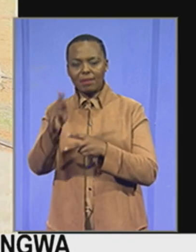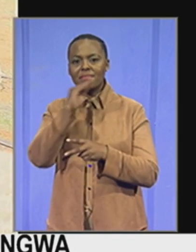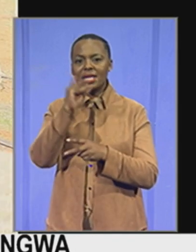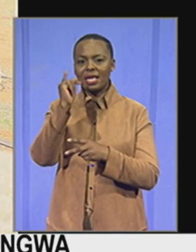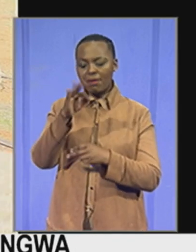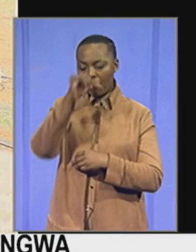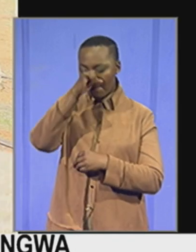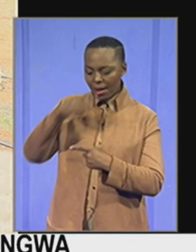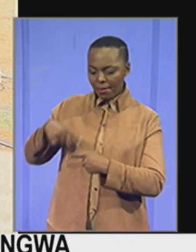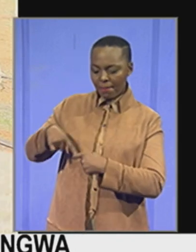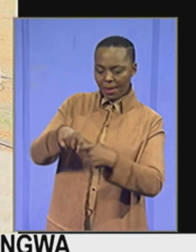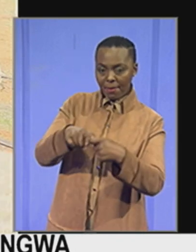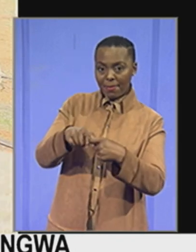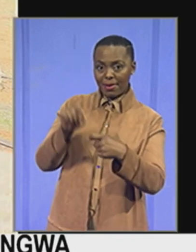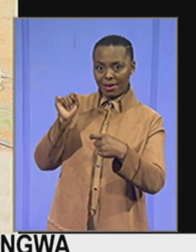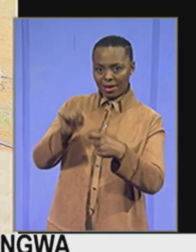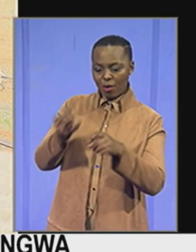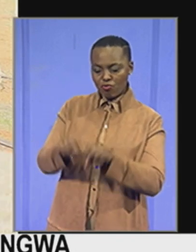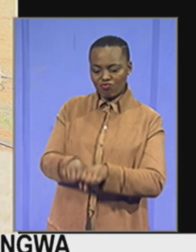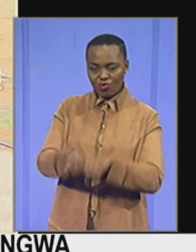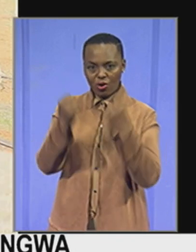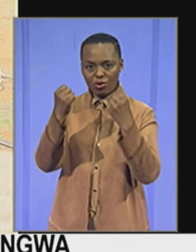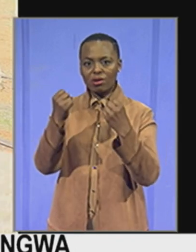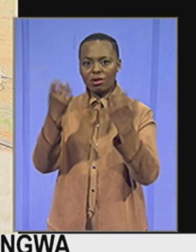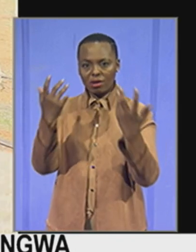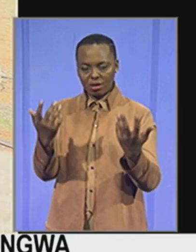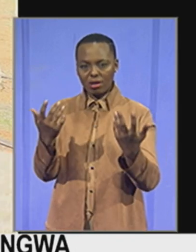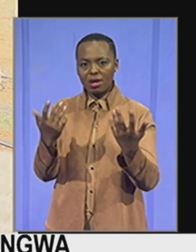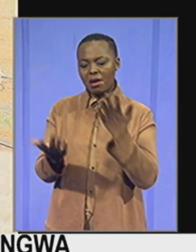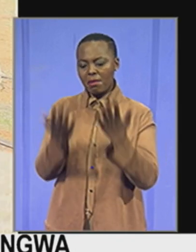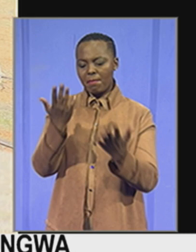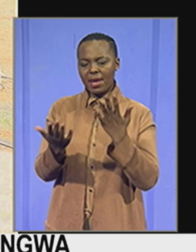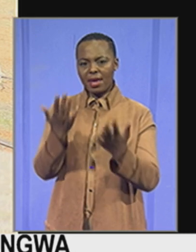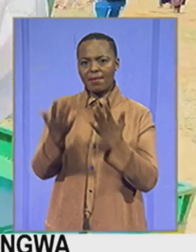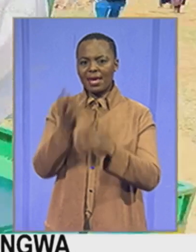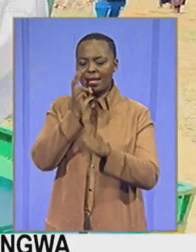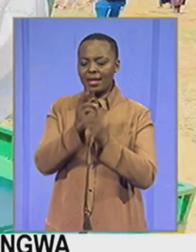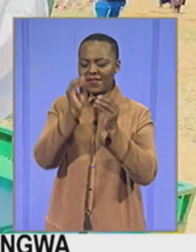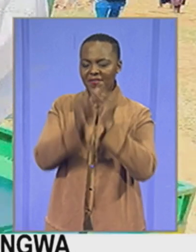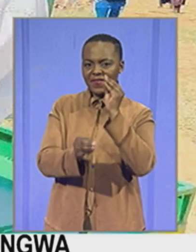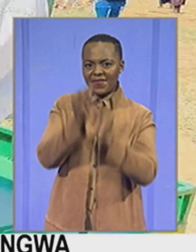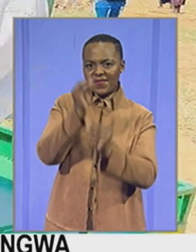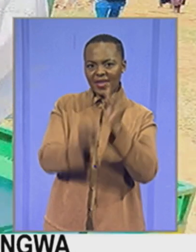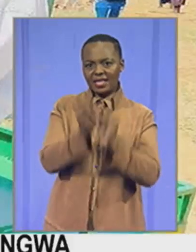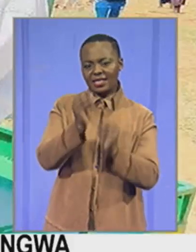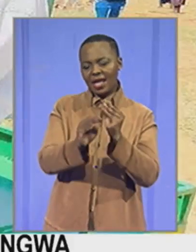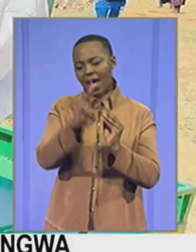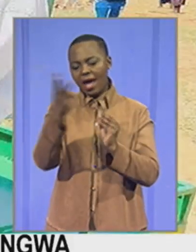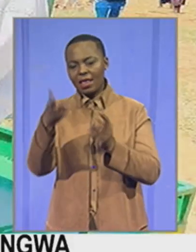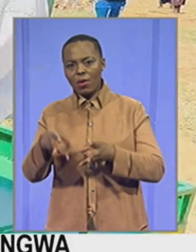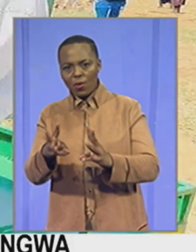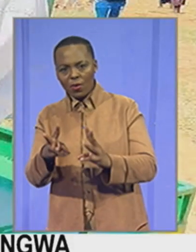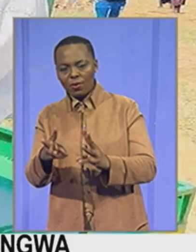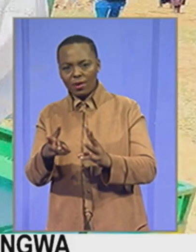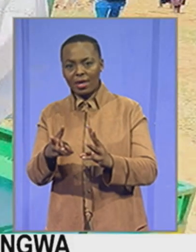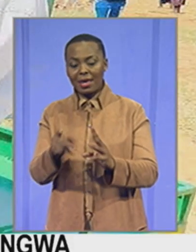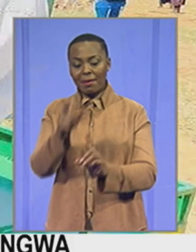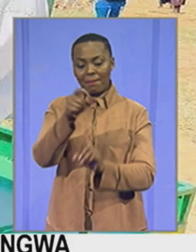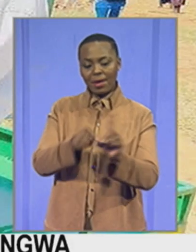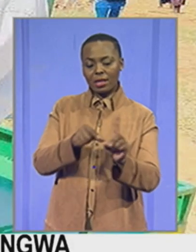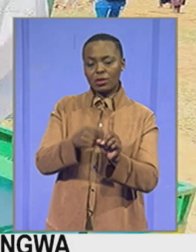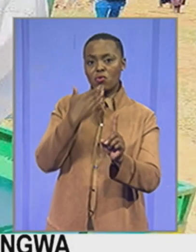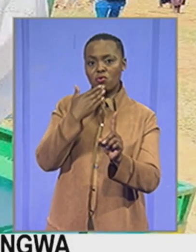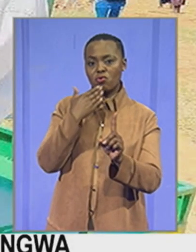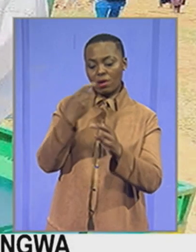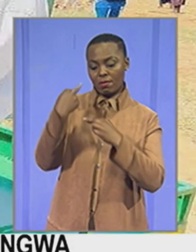e mo sebakeng sa dingwaga di le tharo e ka robega kgotsa ga pateletsega gore e siamisiwe ka mokgwa mongwe motlamedi yo wa ditirelo